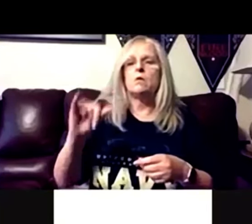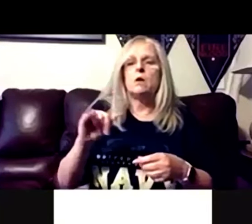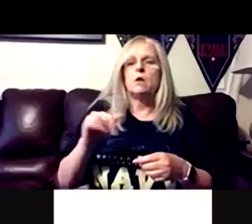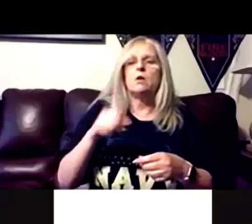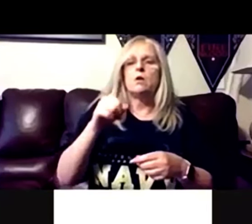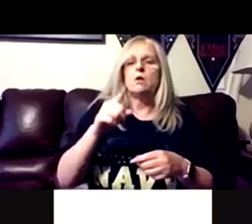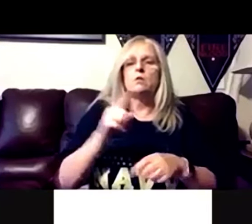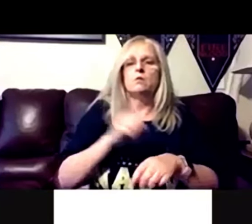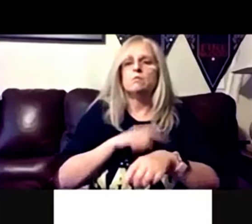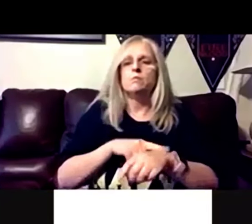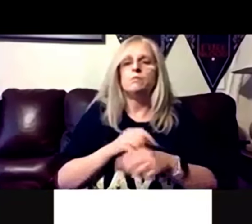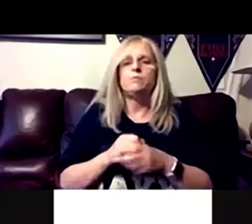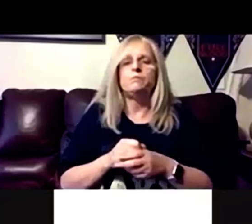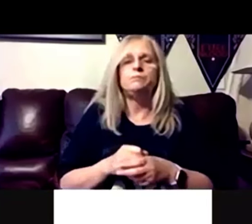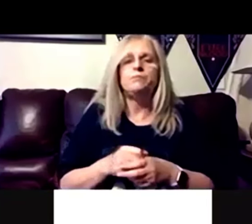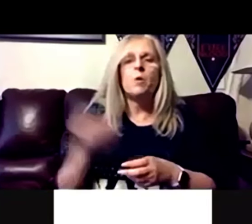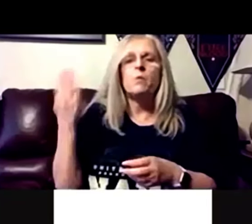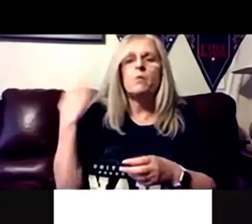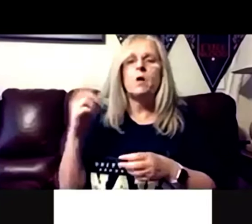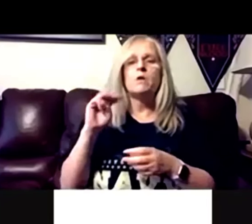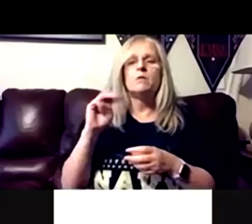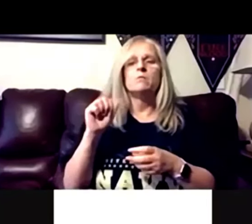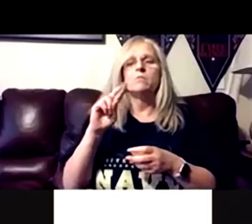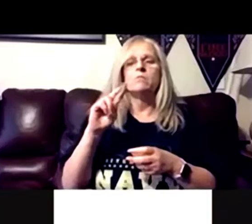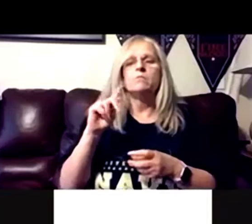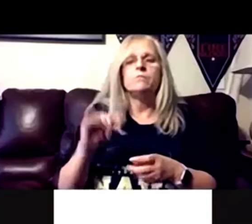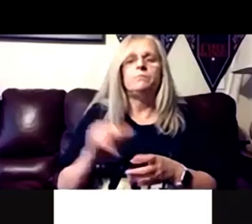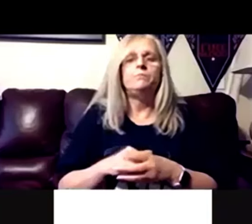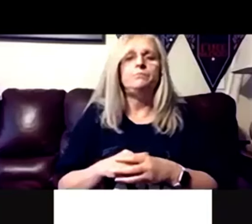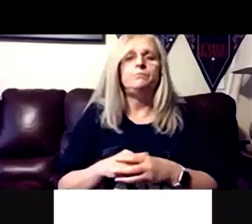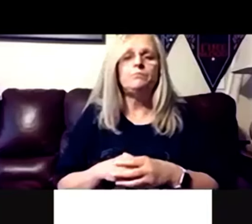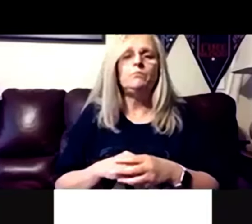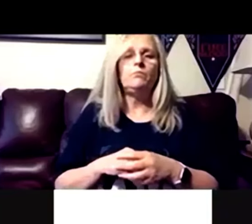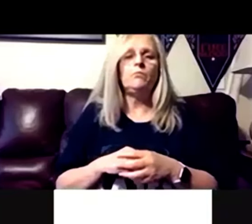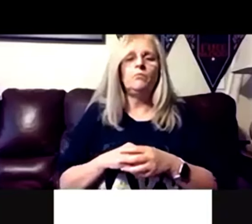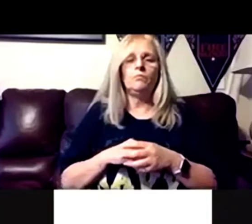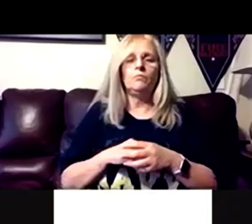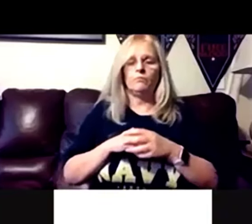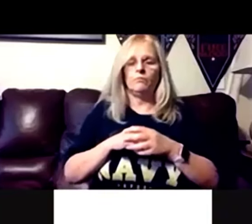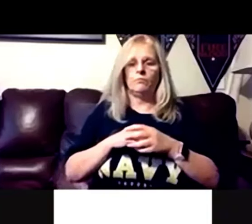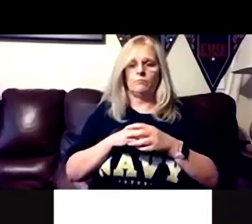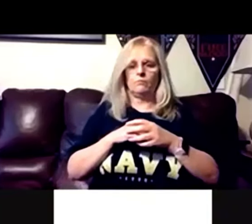ahead and fill in any blanks that I left out, and we'll kick it around.